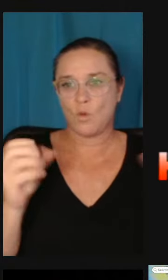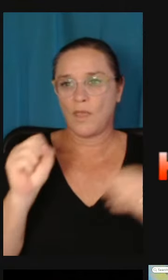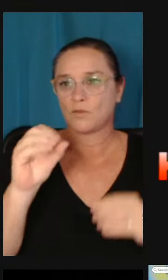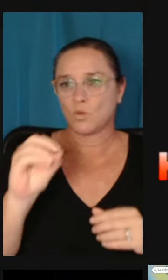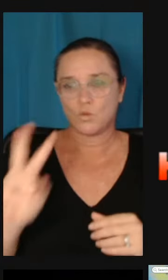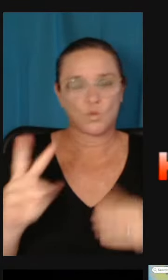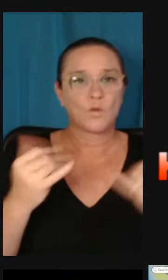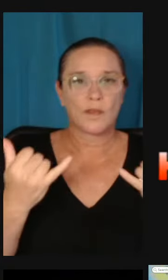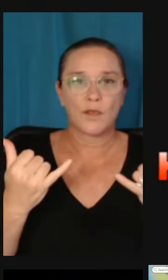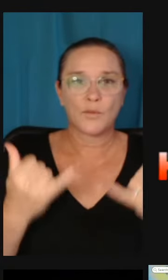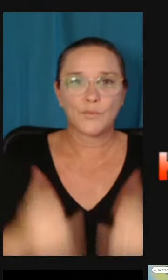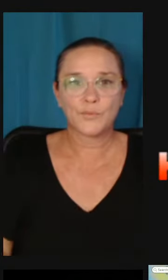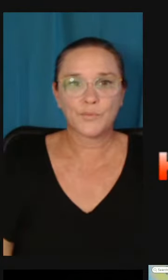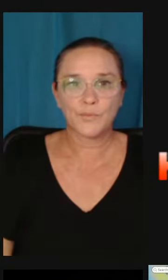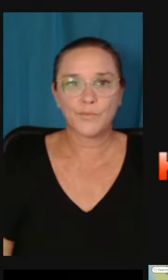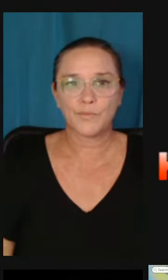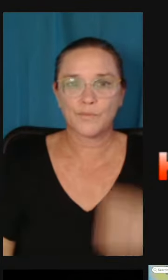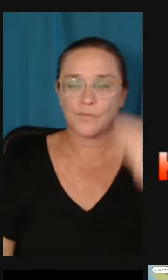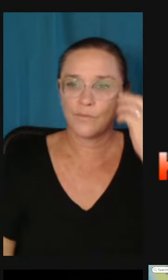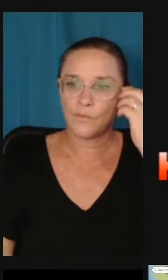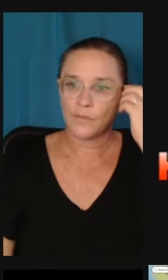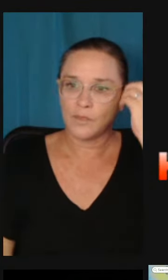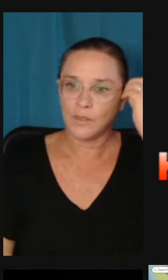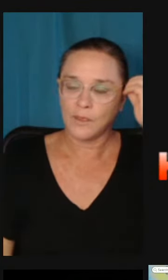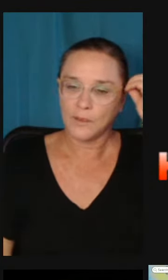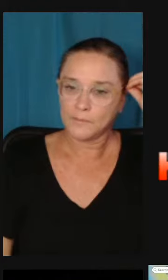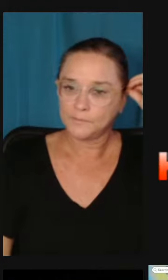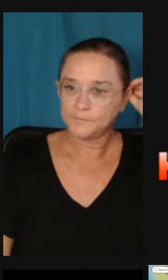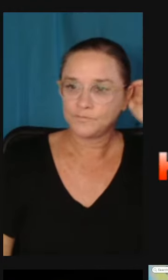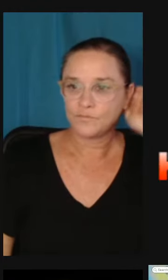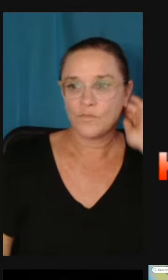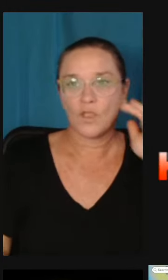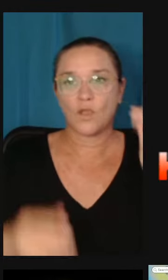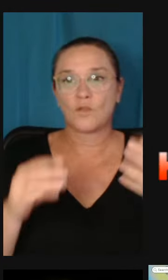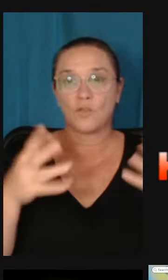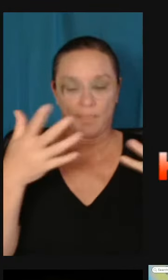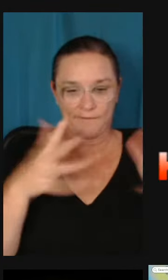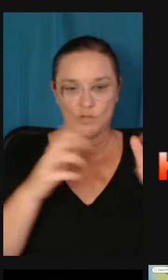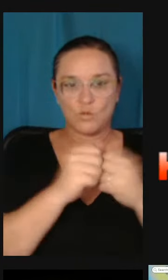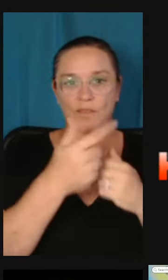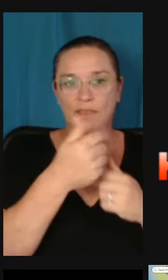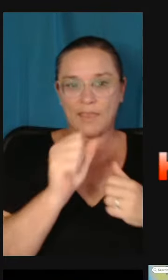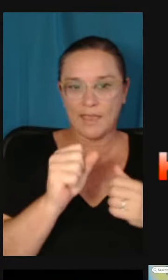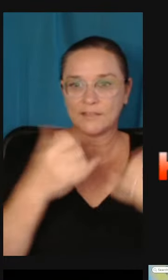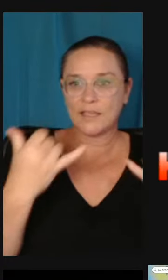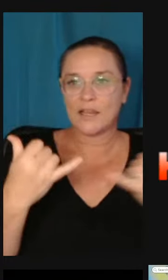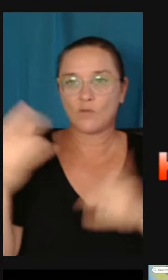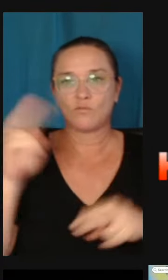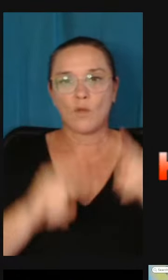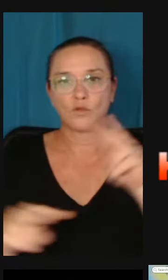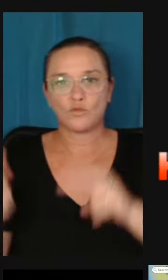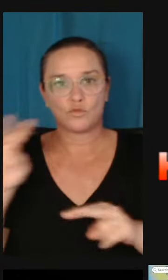All right, so that's our gas, and what we're going to do next today is move into our monitoring.